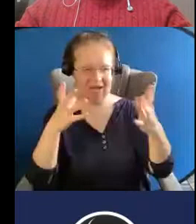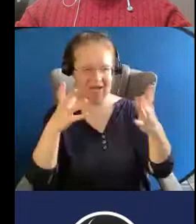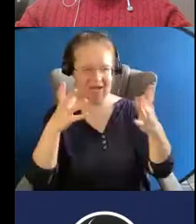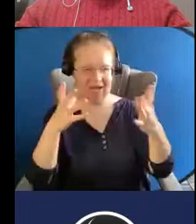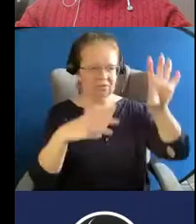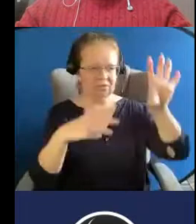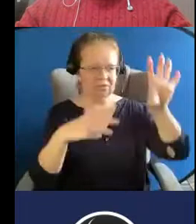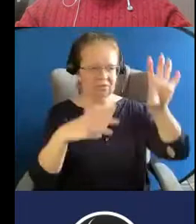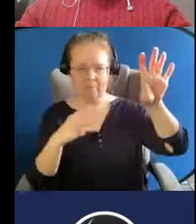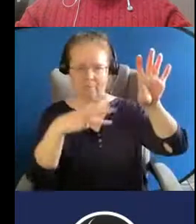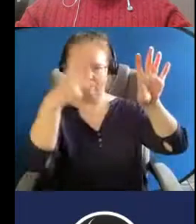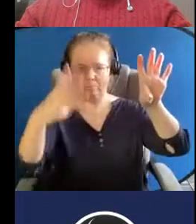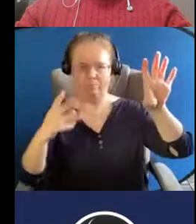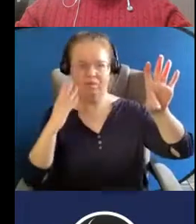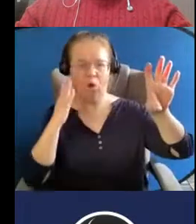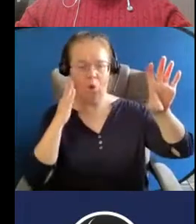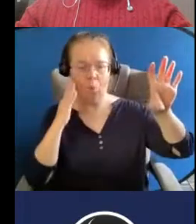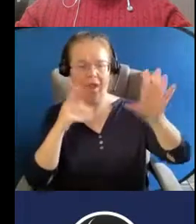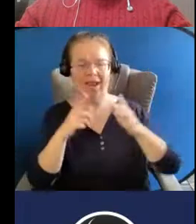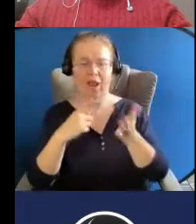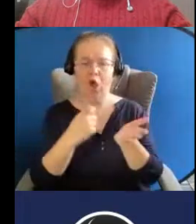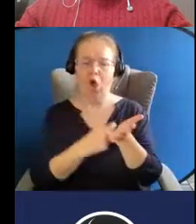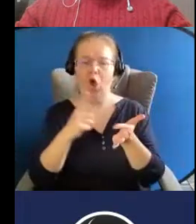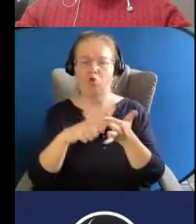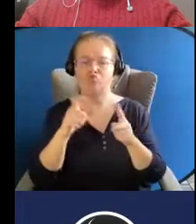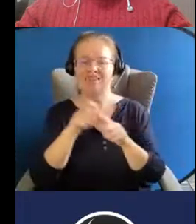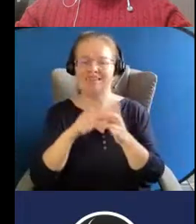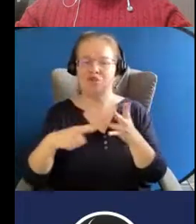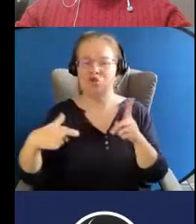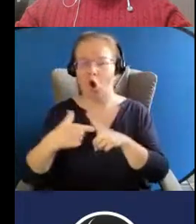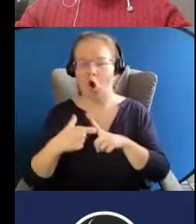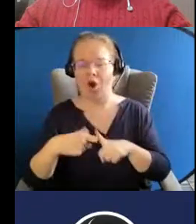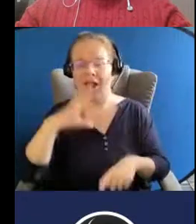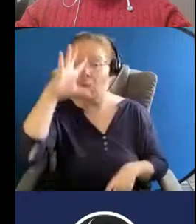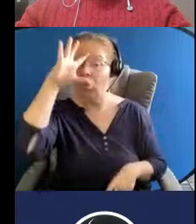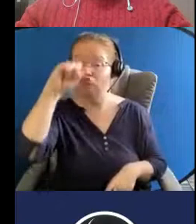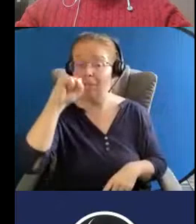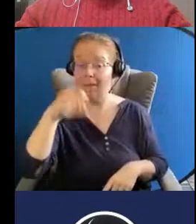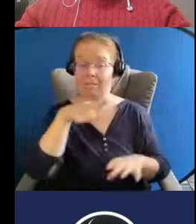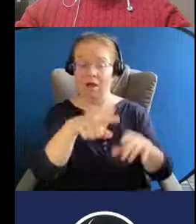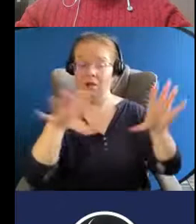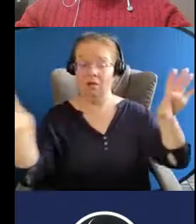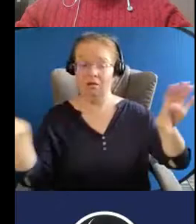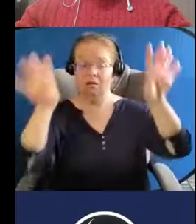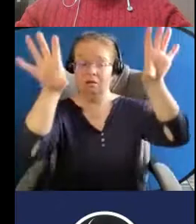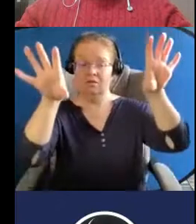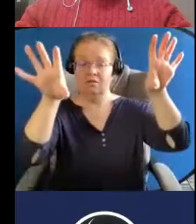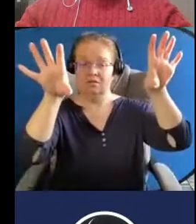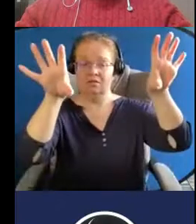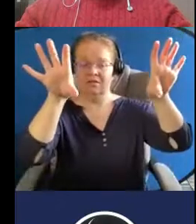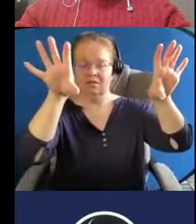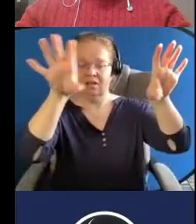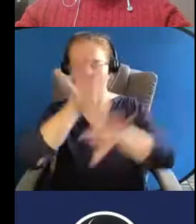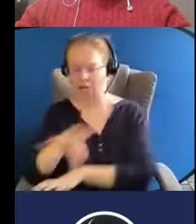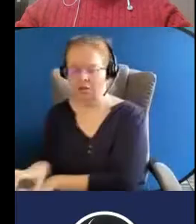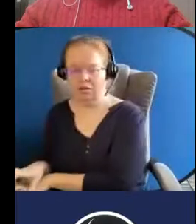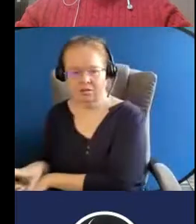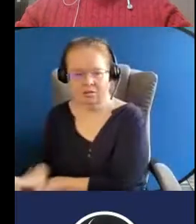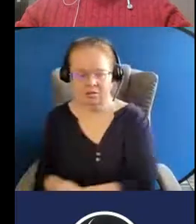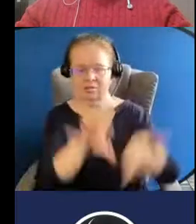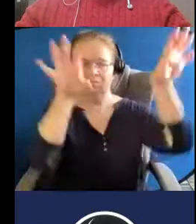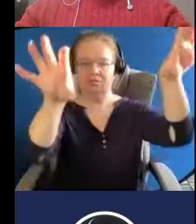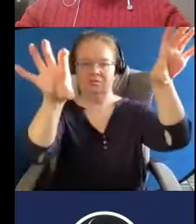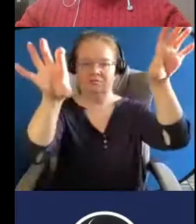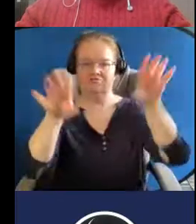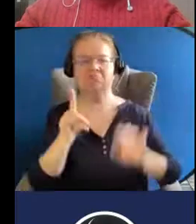multiple screens, as soon as you redock your PC now, it will remember those settings and push everything back to where it sat previously. So just